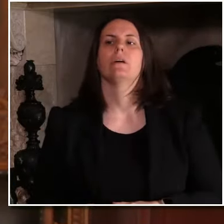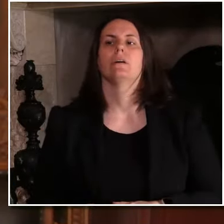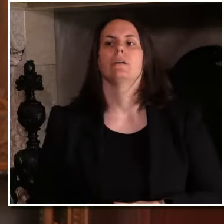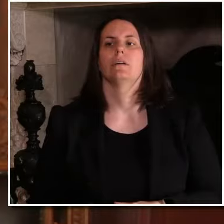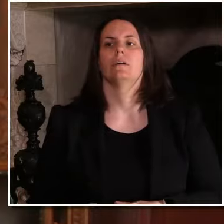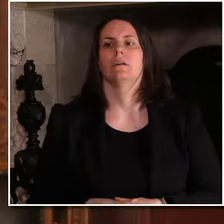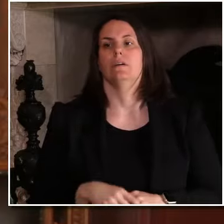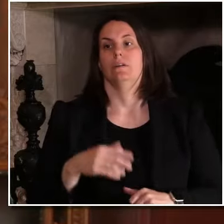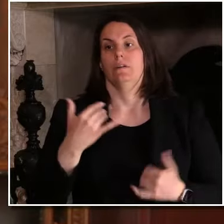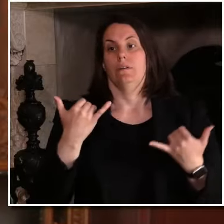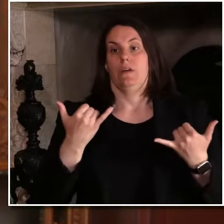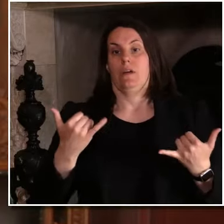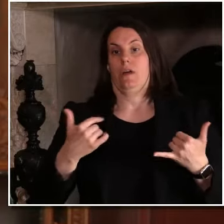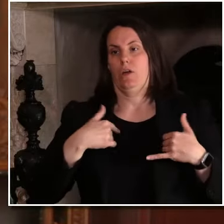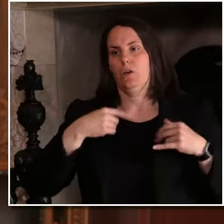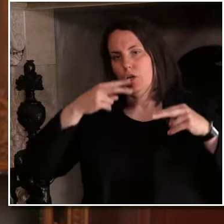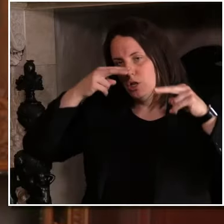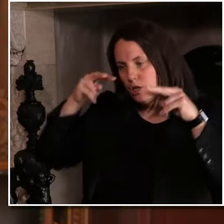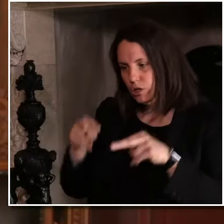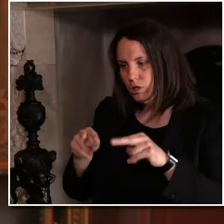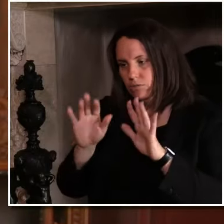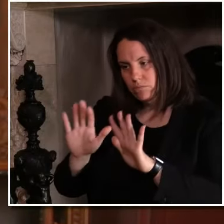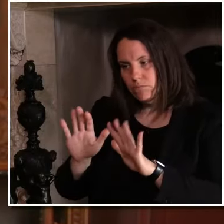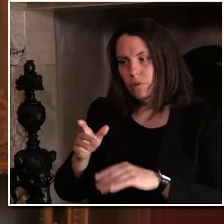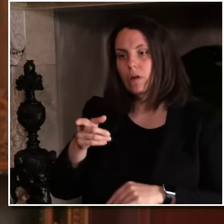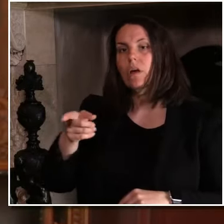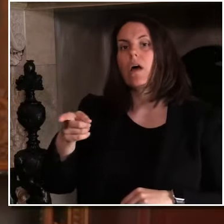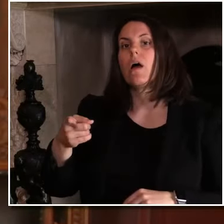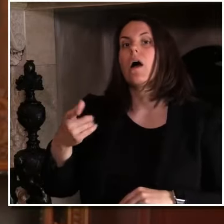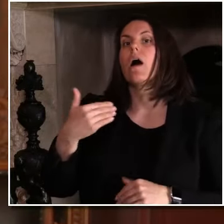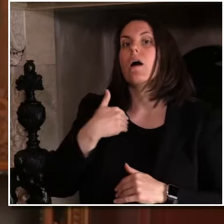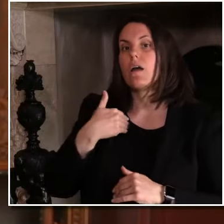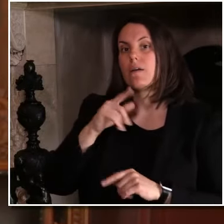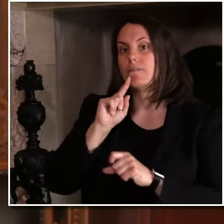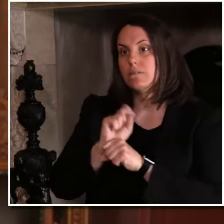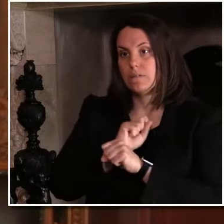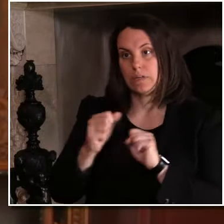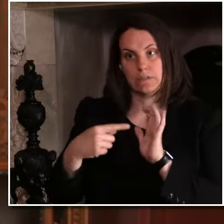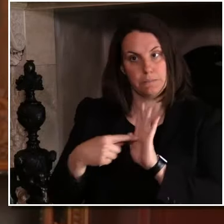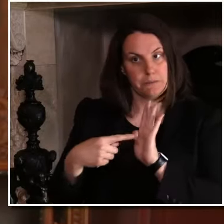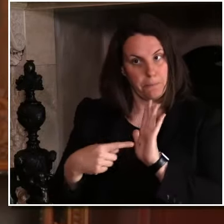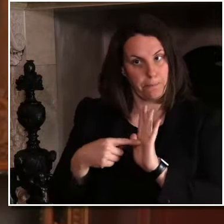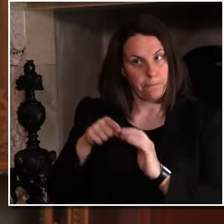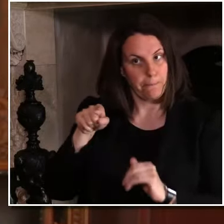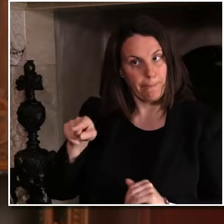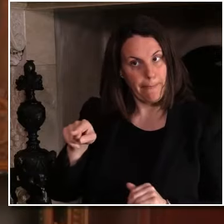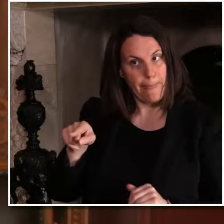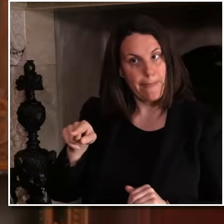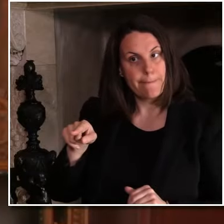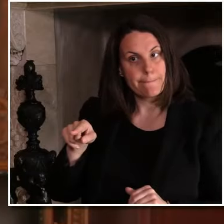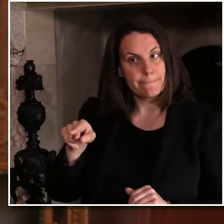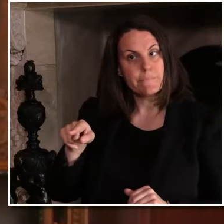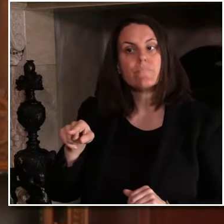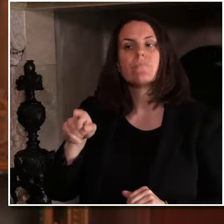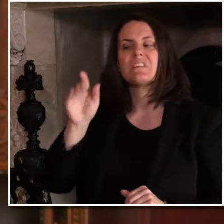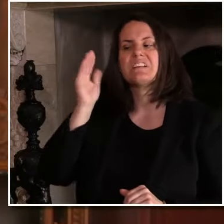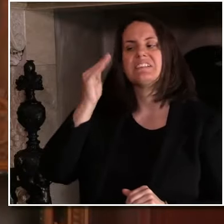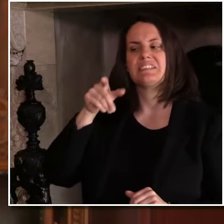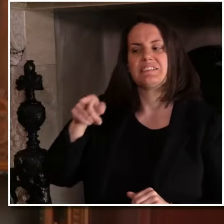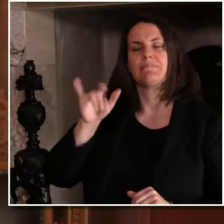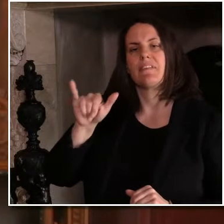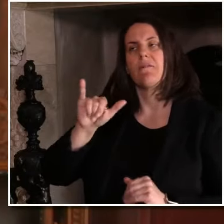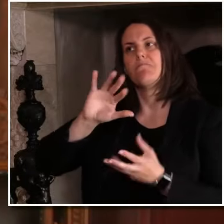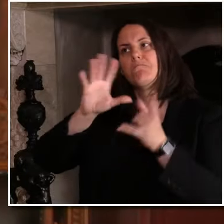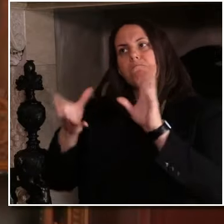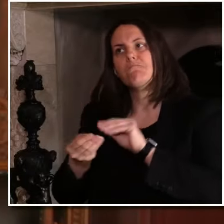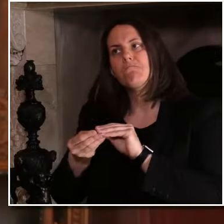about the percent positive case, or the proportion of positive cases, was something the governor was alluding to earlier. As a